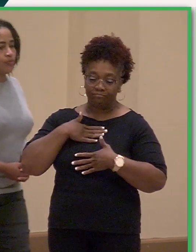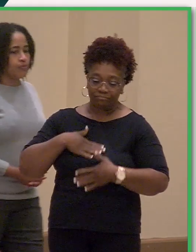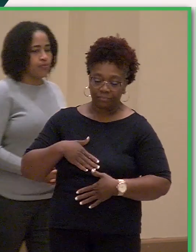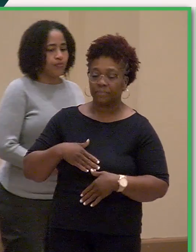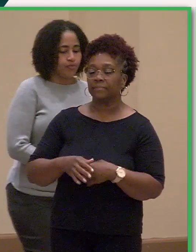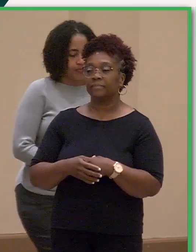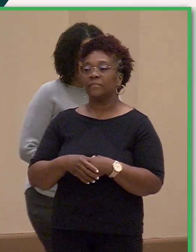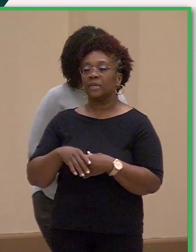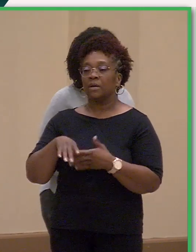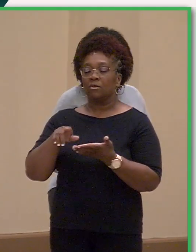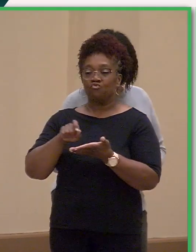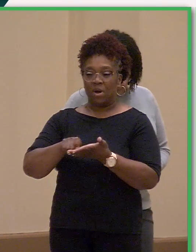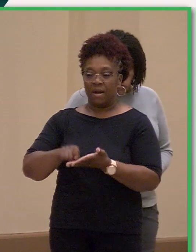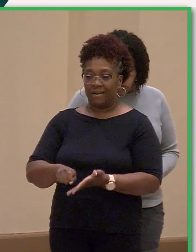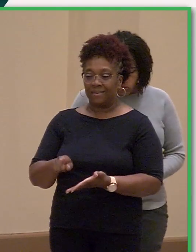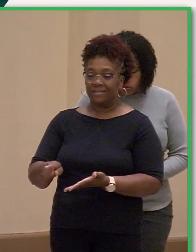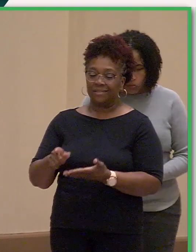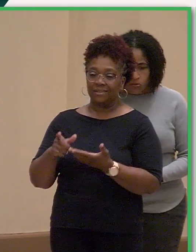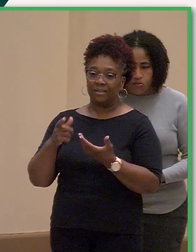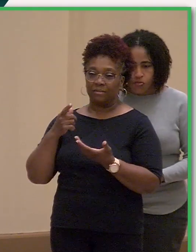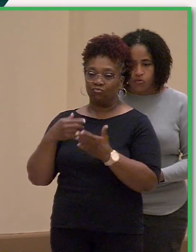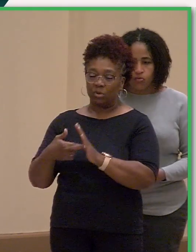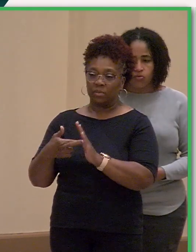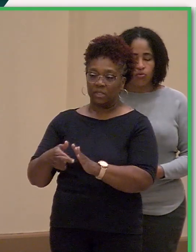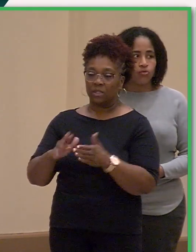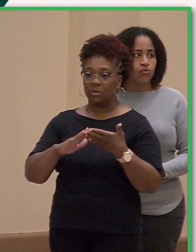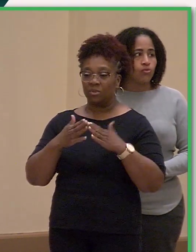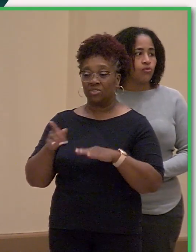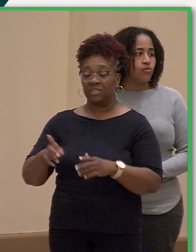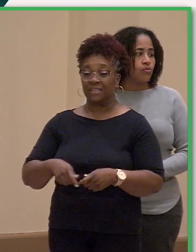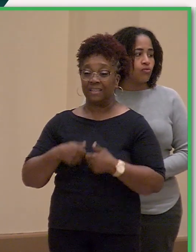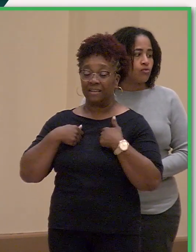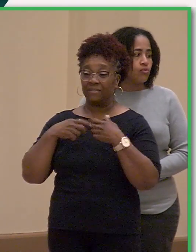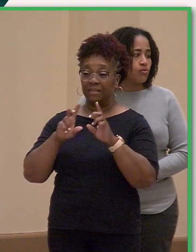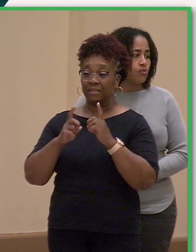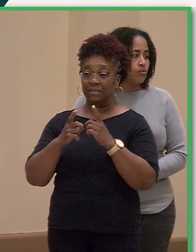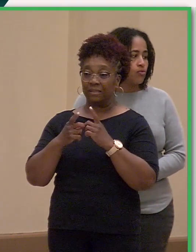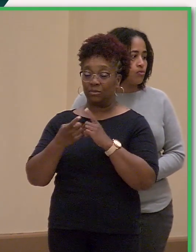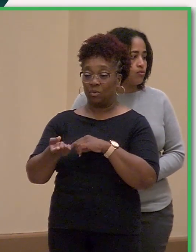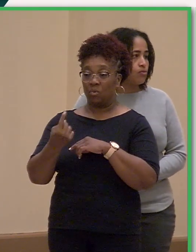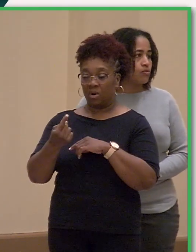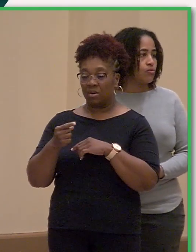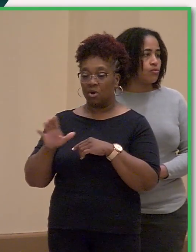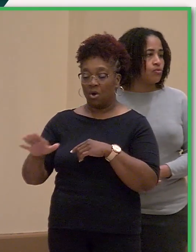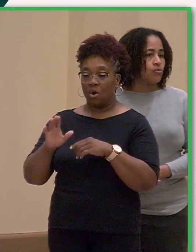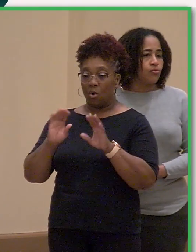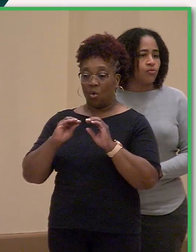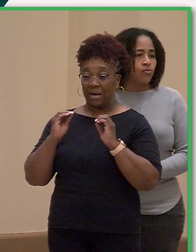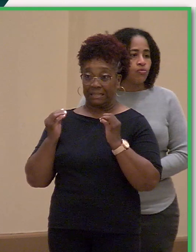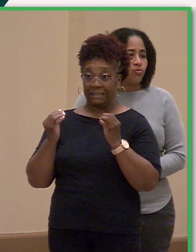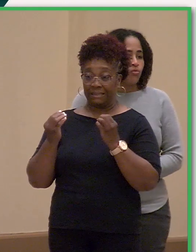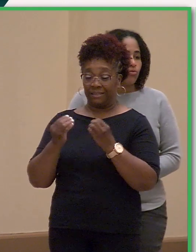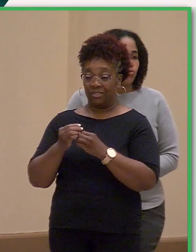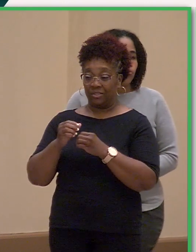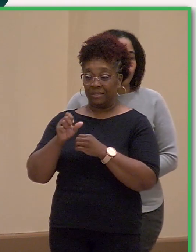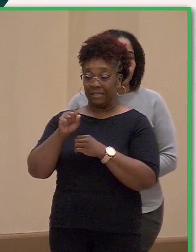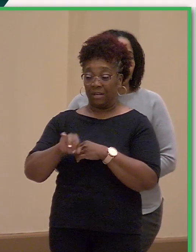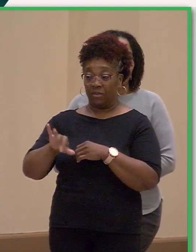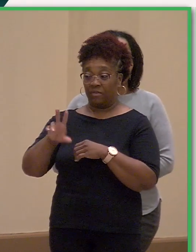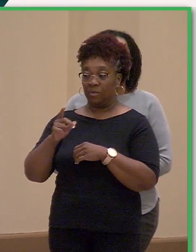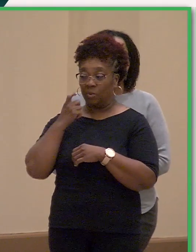of the community. I appreciate the fact she's a D1 resident and she had her organization out in Southfield, but recently moved back her